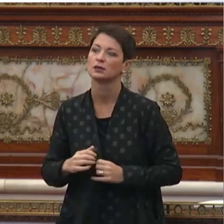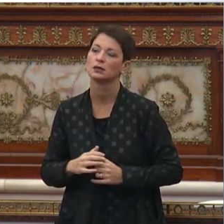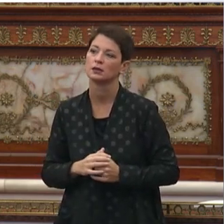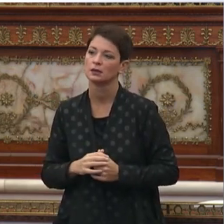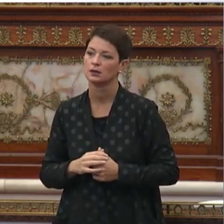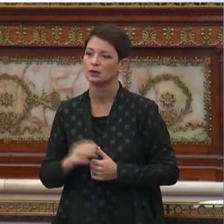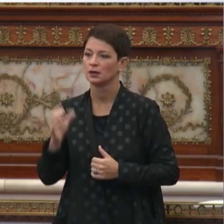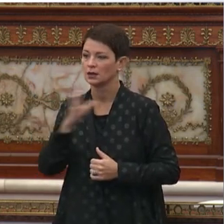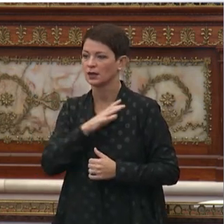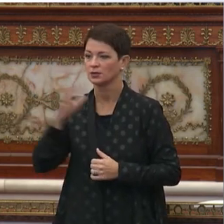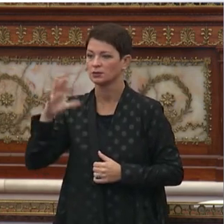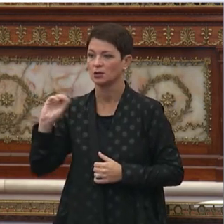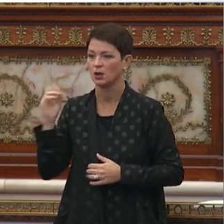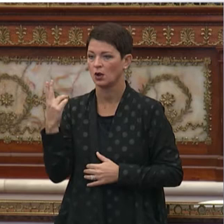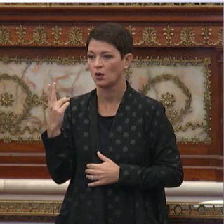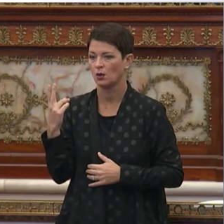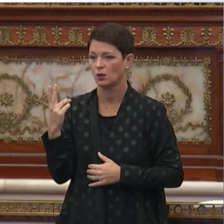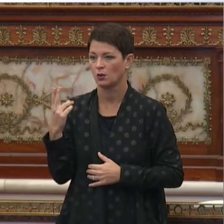Councilman O.